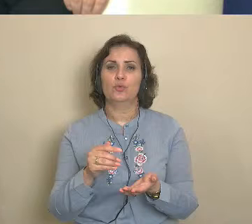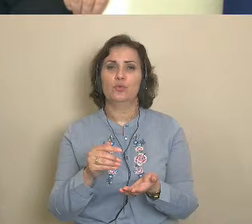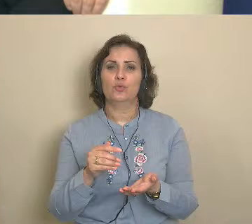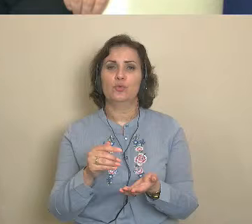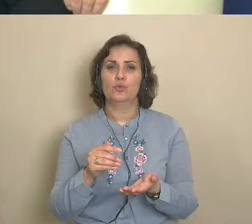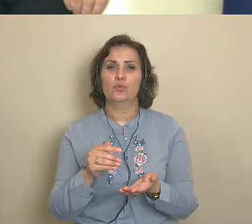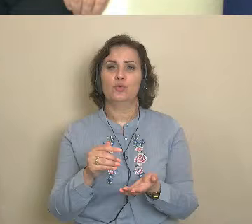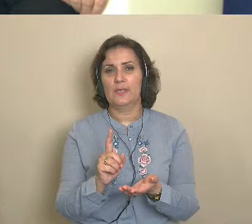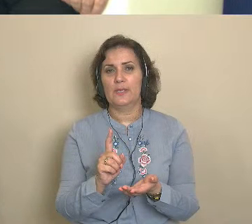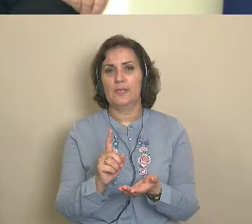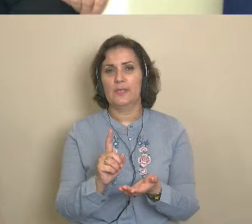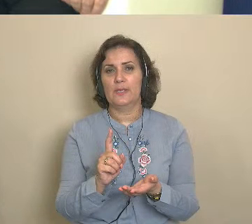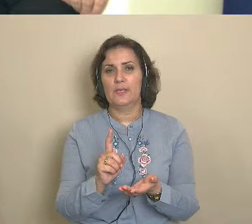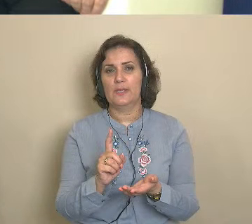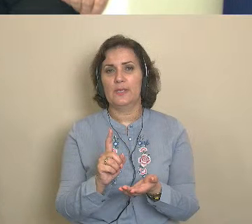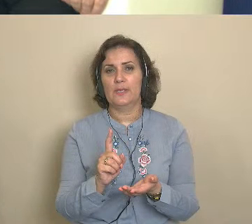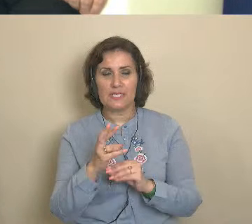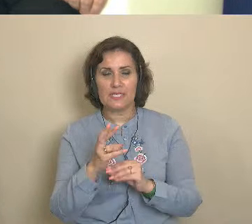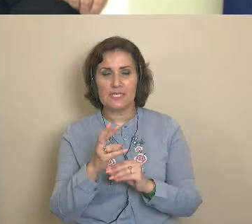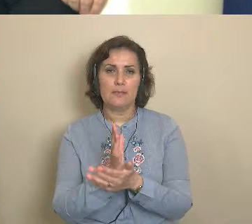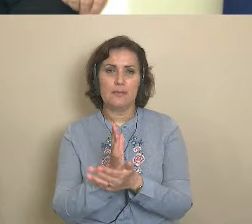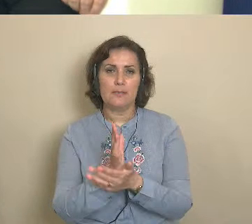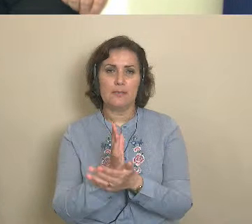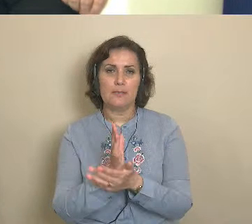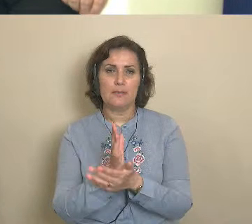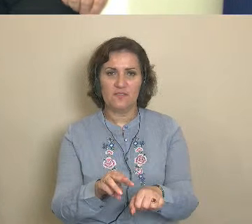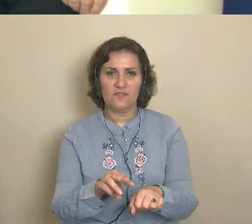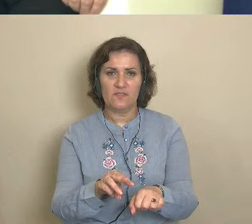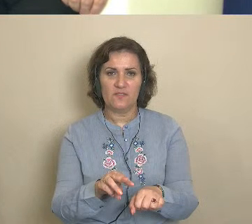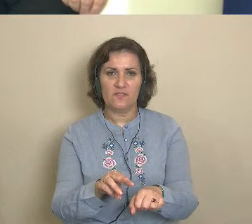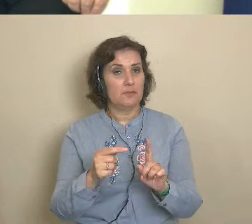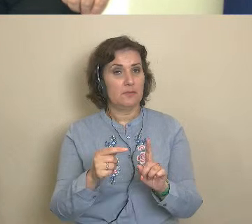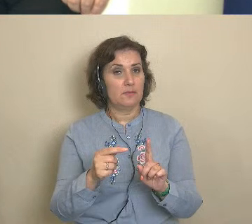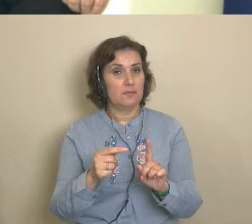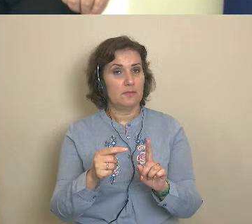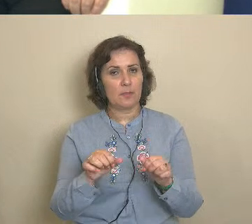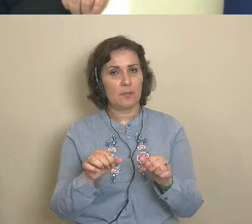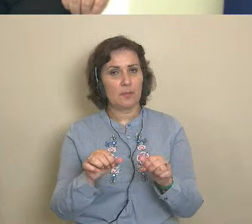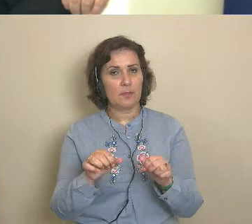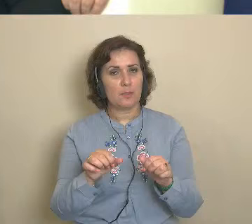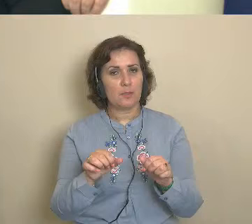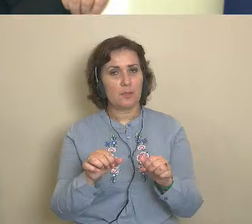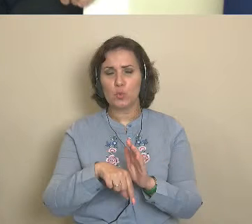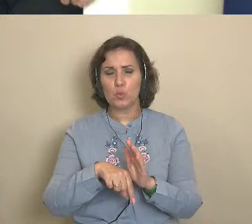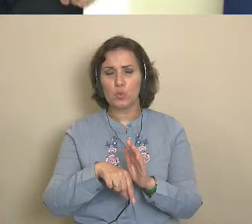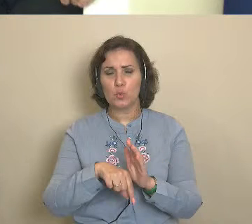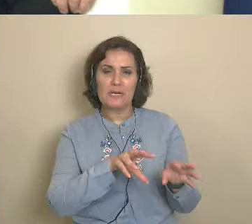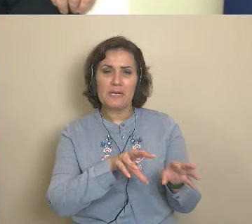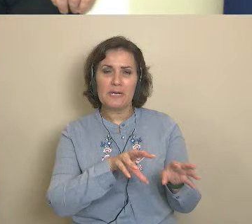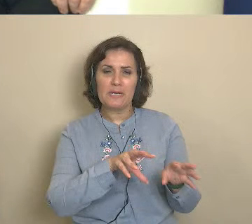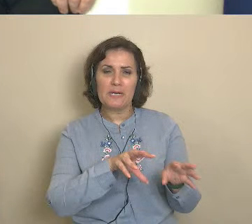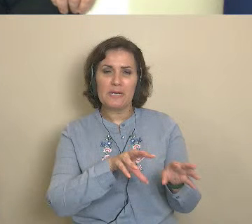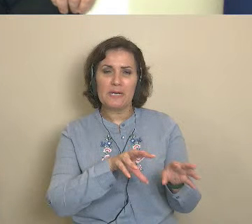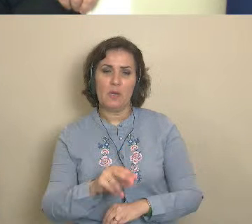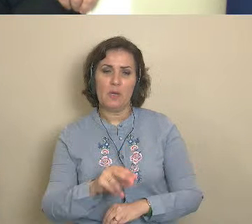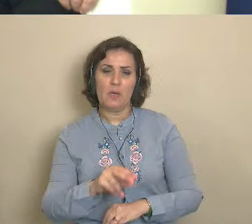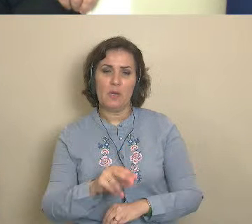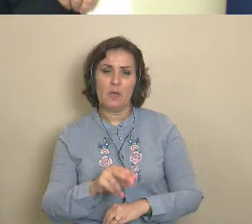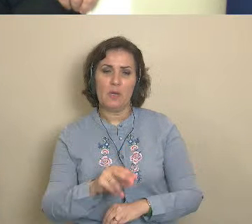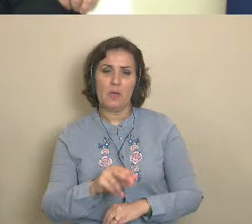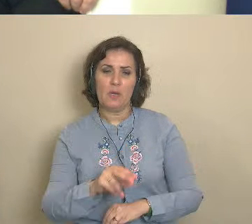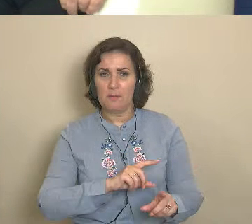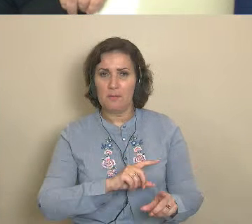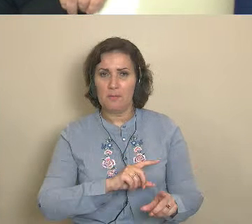I would like to repeat that up till the 10th of September, for the first time, the IDPs